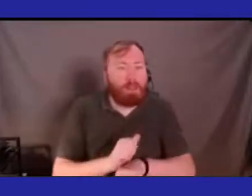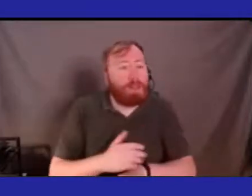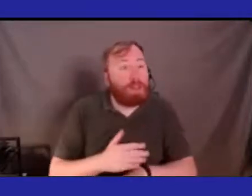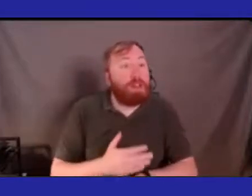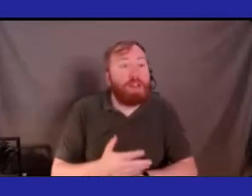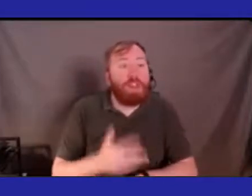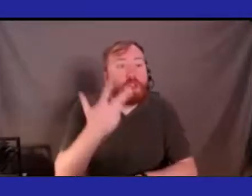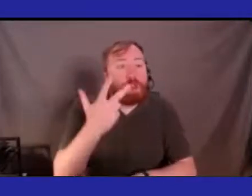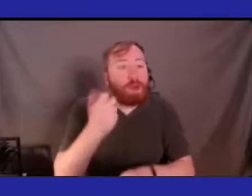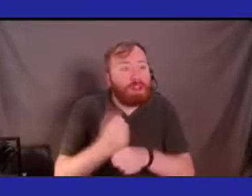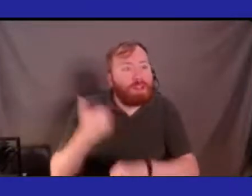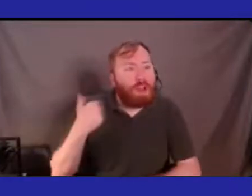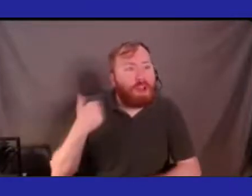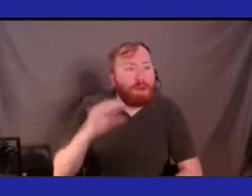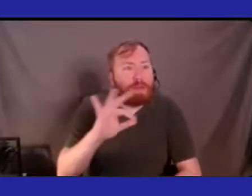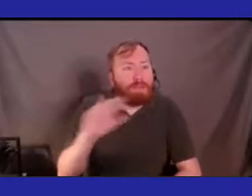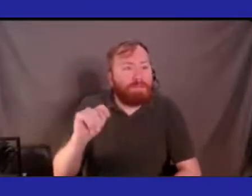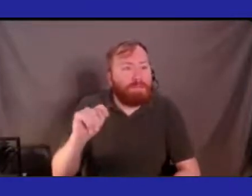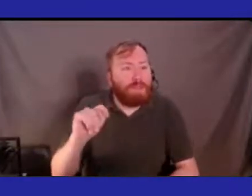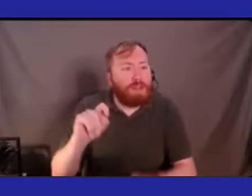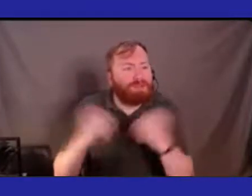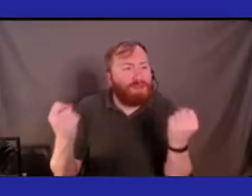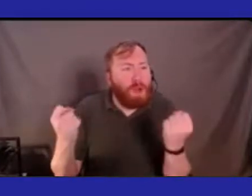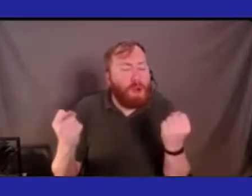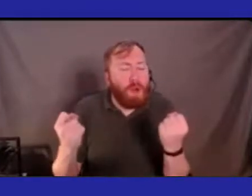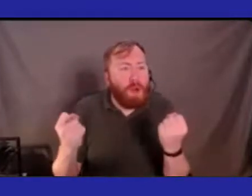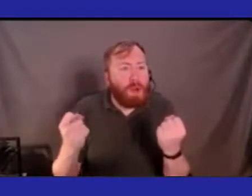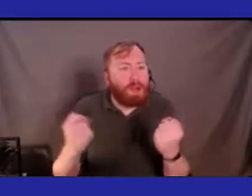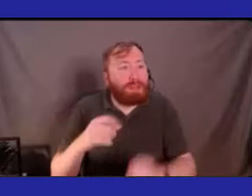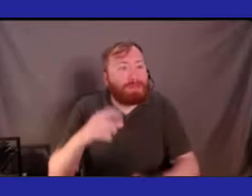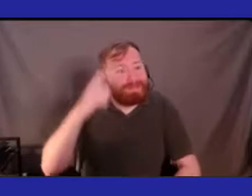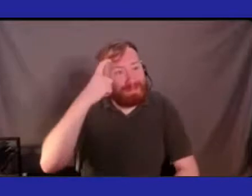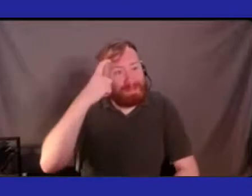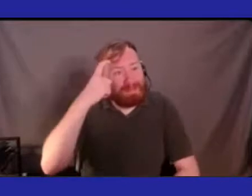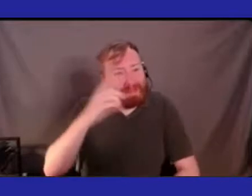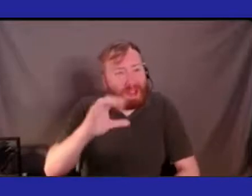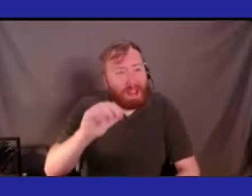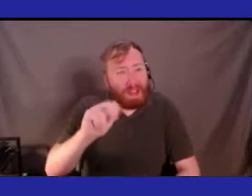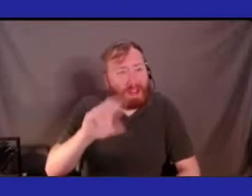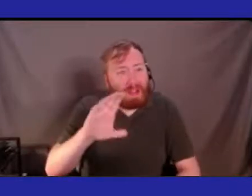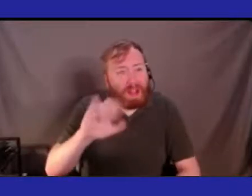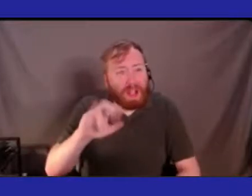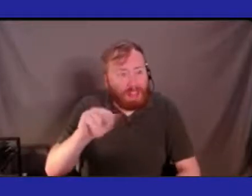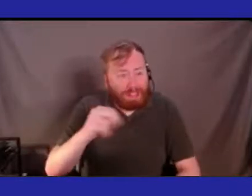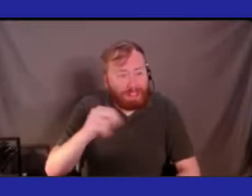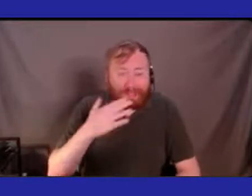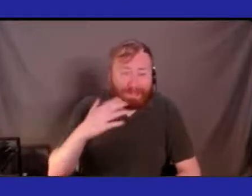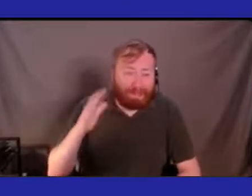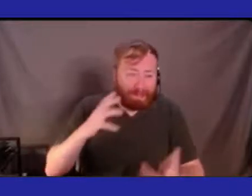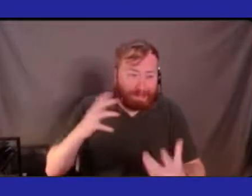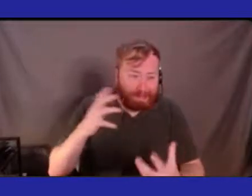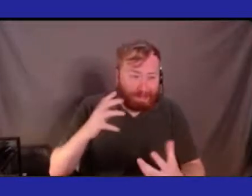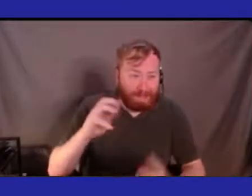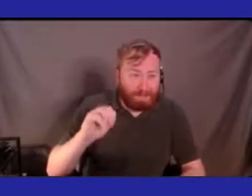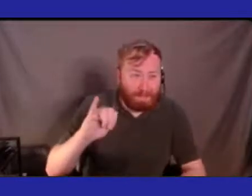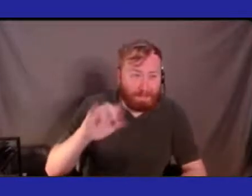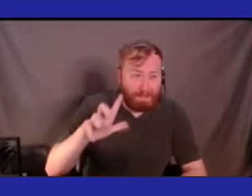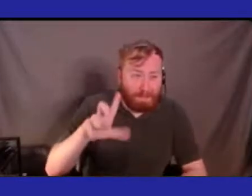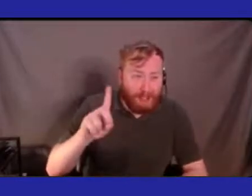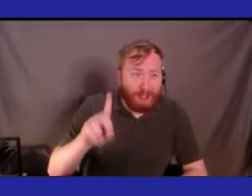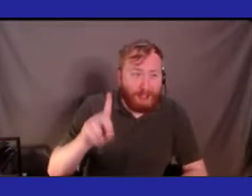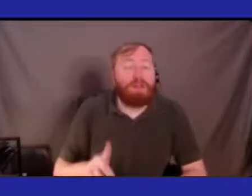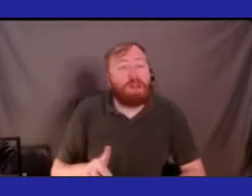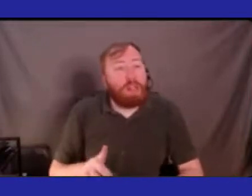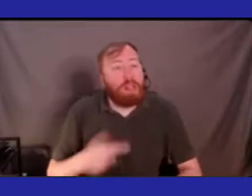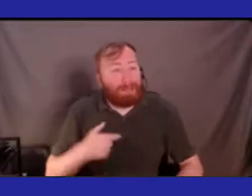3 years ago. I had a mild concussion, and let me tell you, I'm able to walk. Yes, I have to use a walker, but that